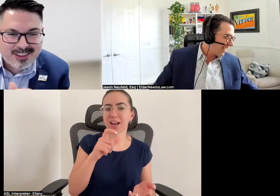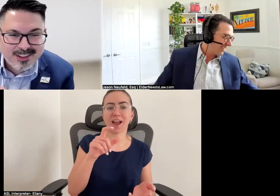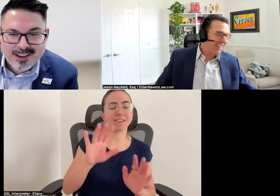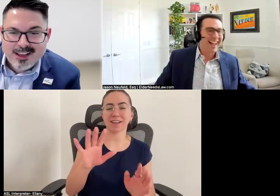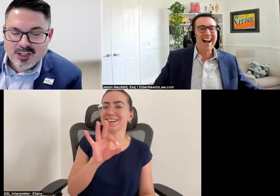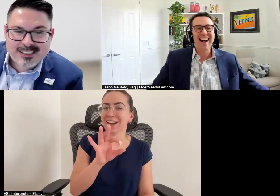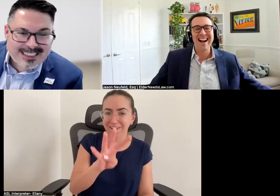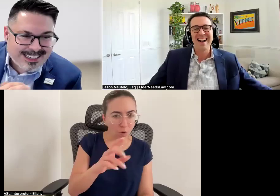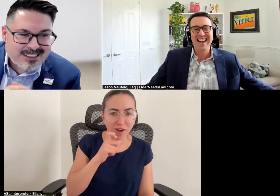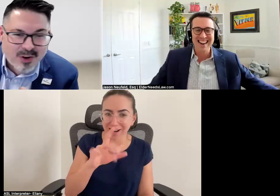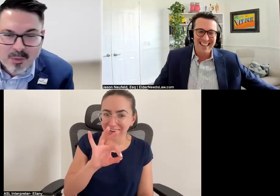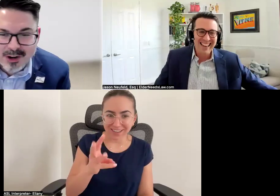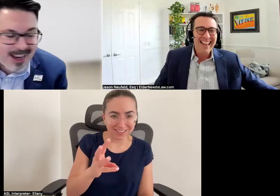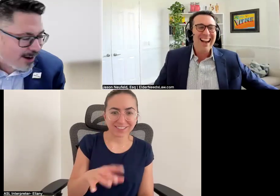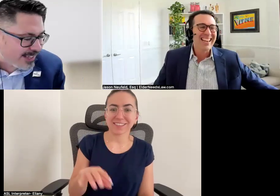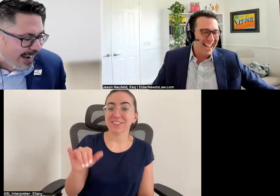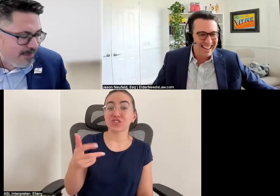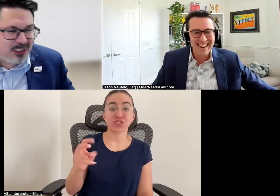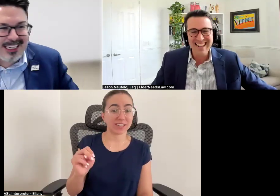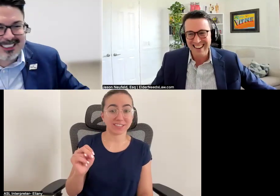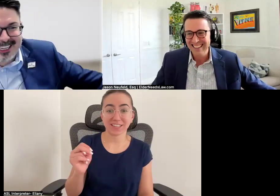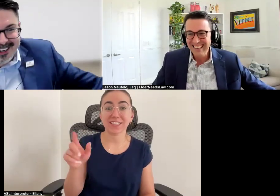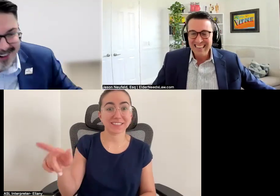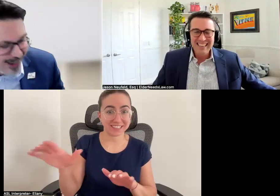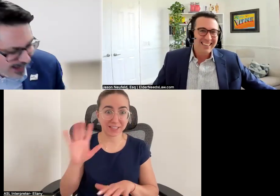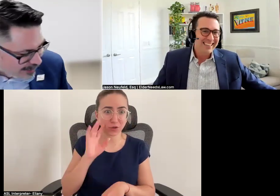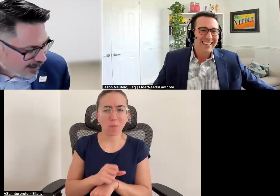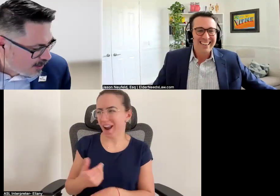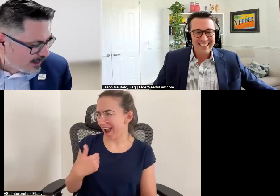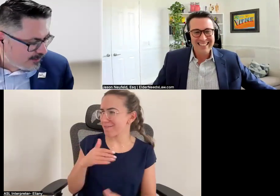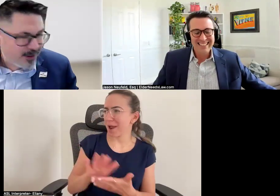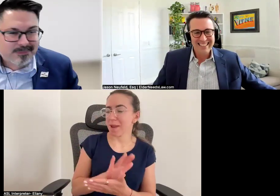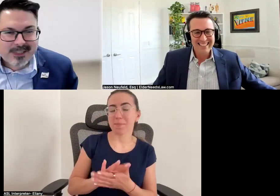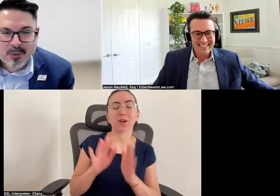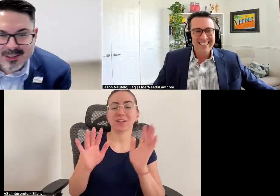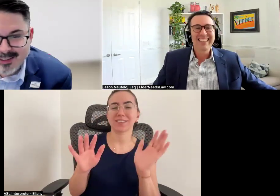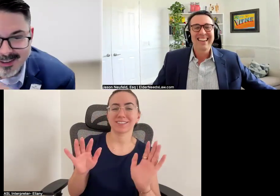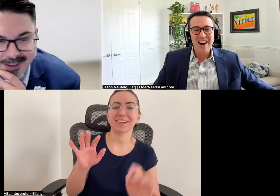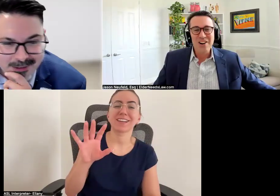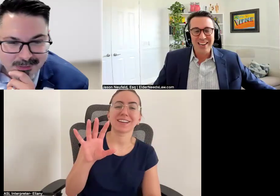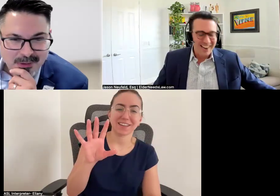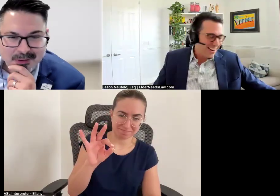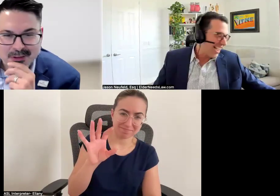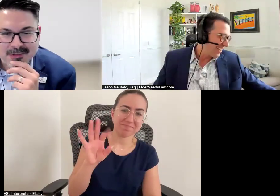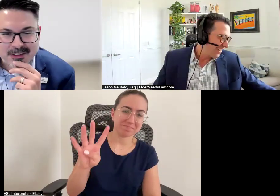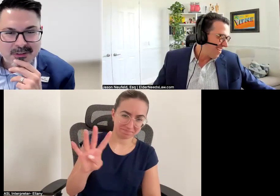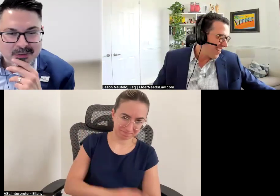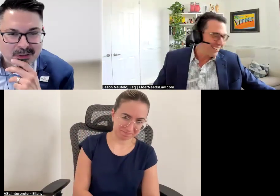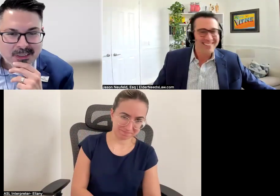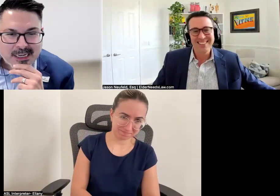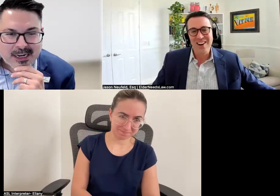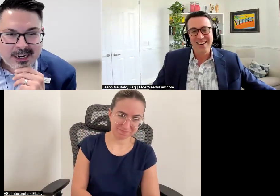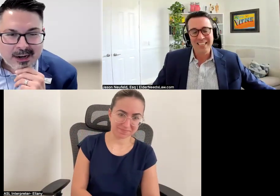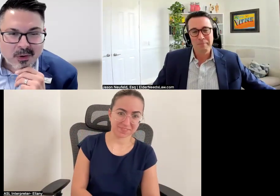Okay, so Jason did his homework. I was like, I have my cheat sheet here, and I'm like, oh wait, nope, it was 994. Good. Okay. So good for